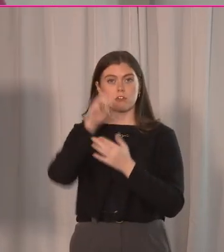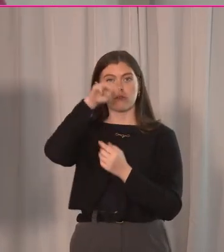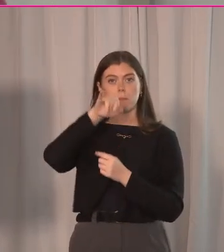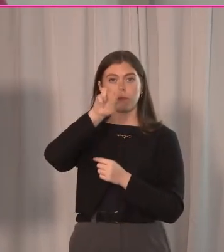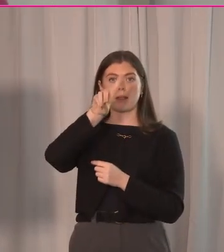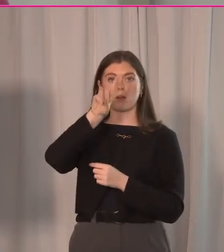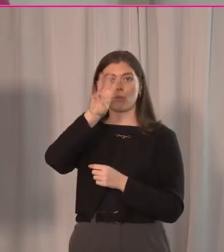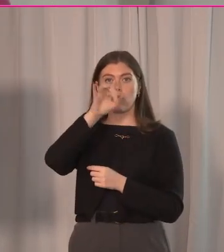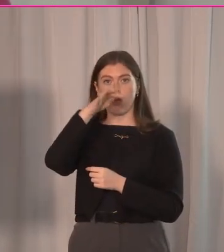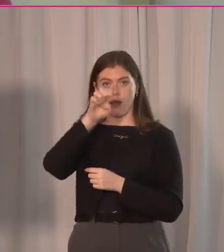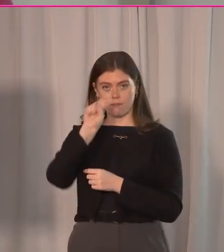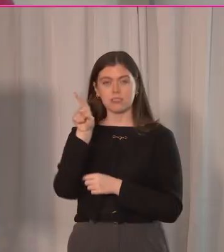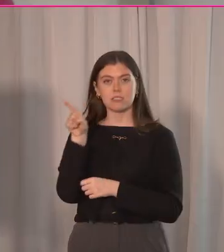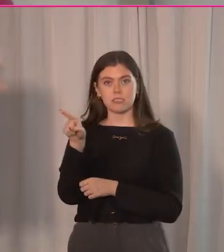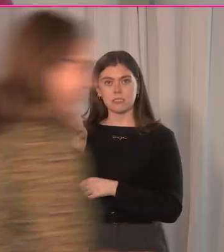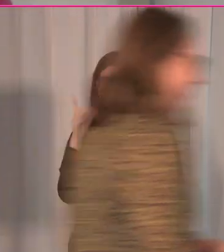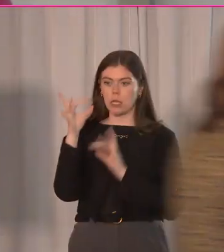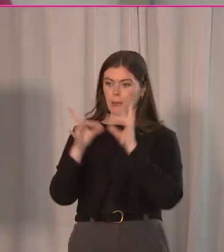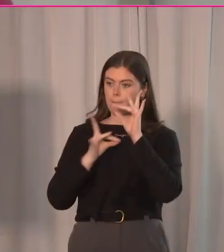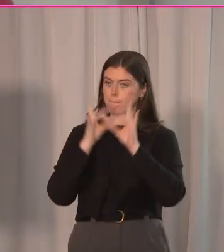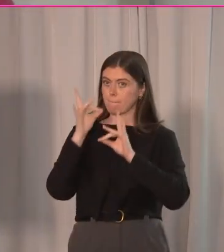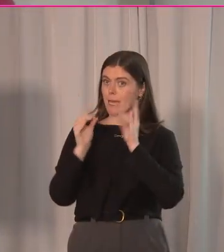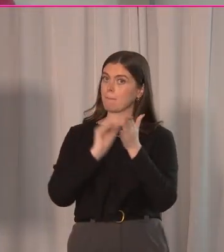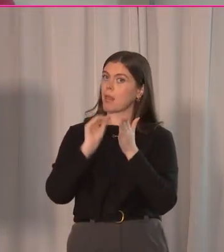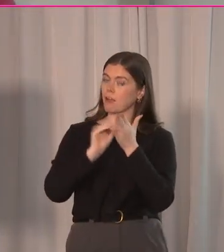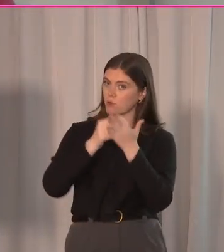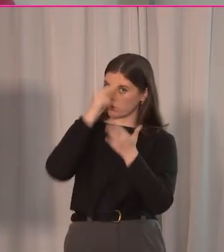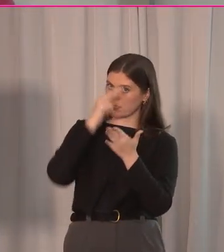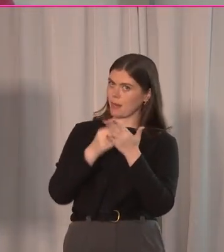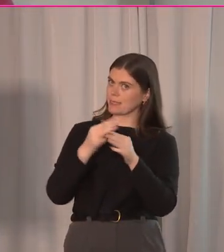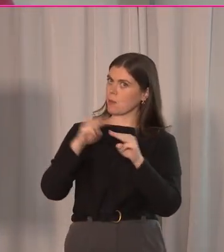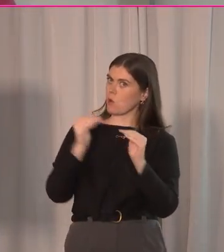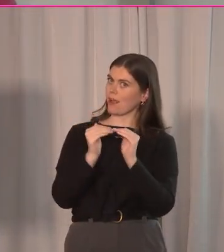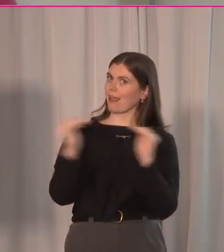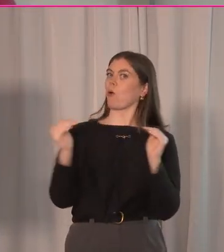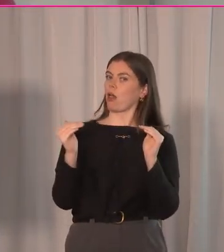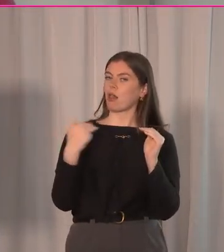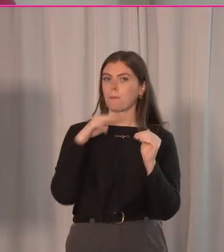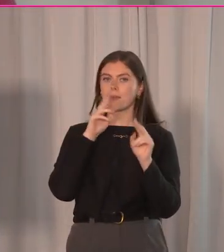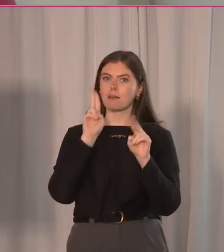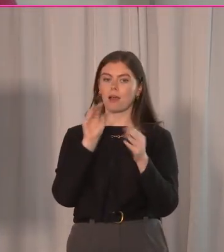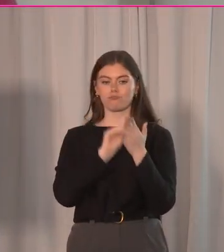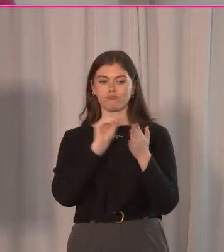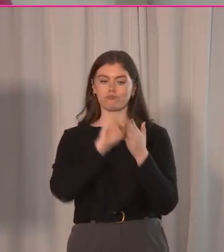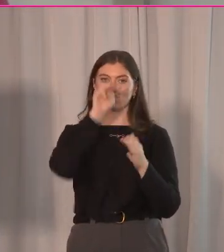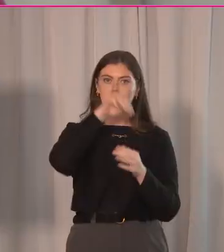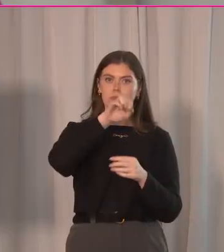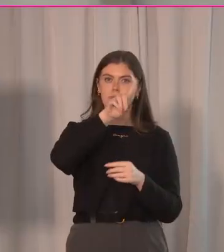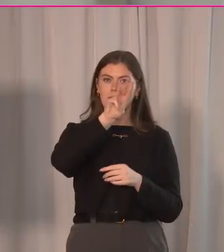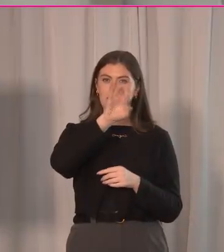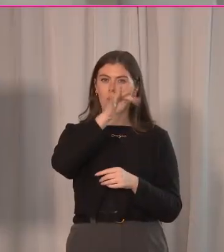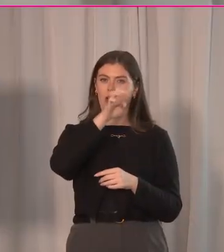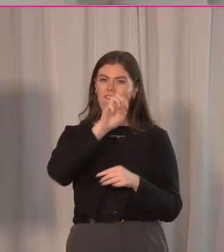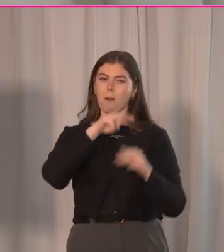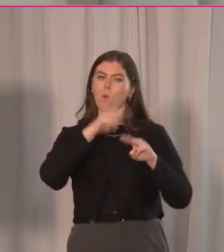to make even applying for university to be a midwife more accessible,